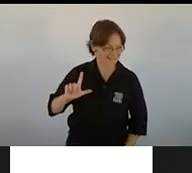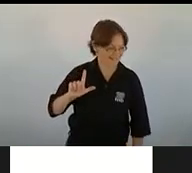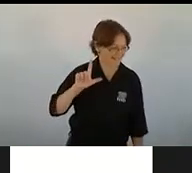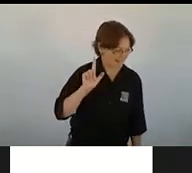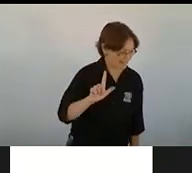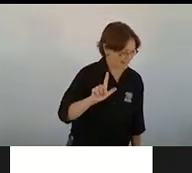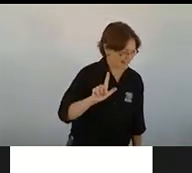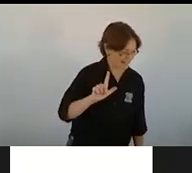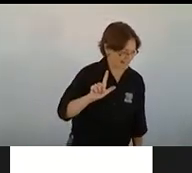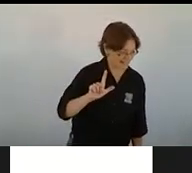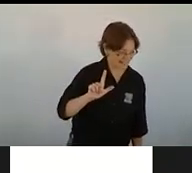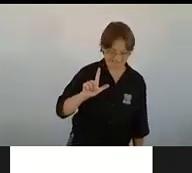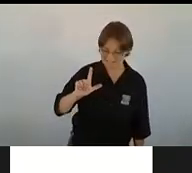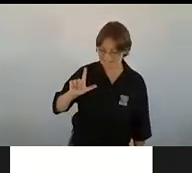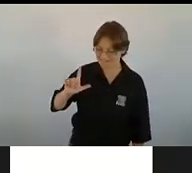L.